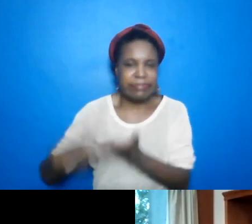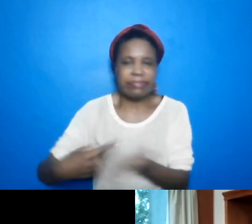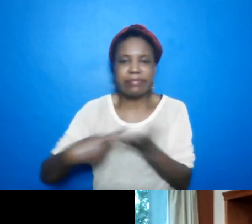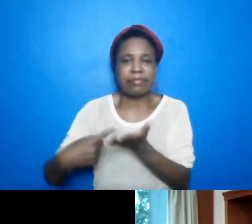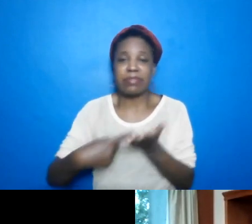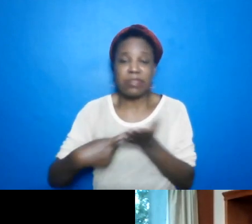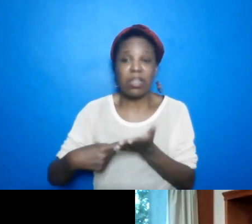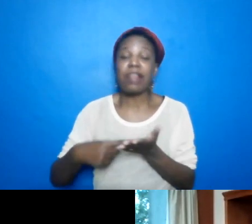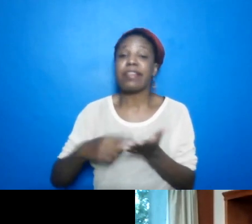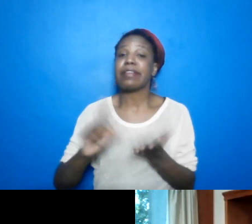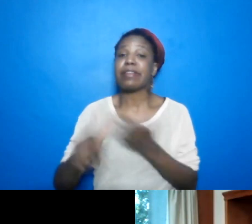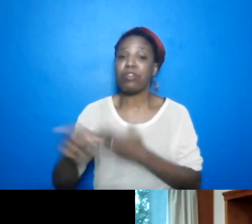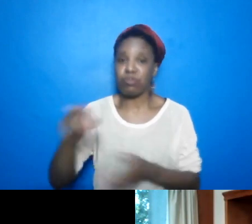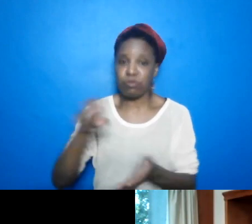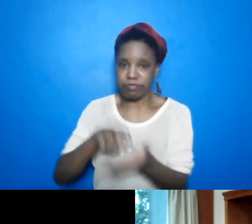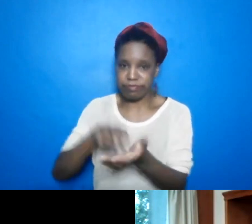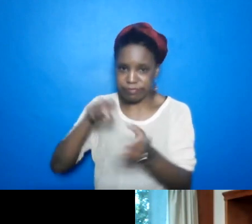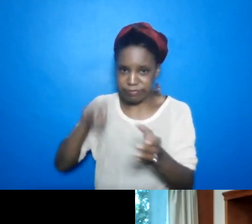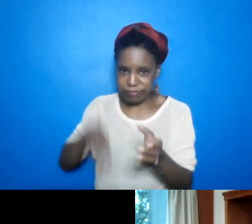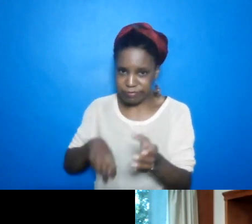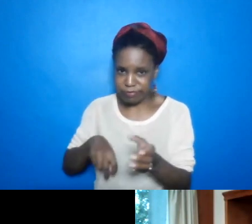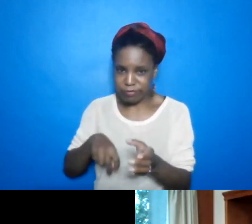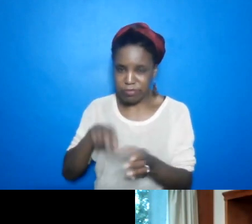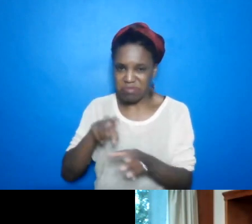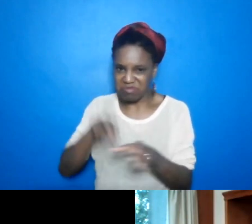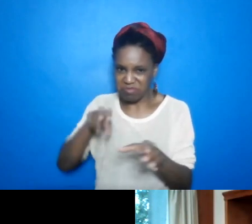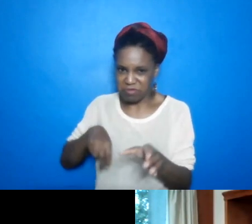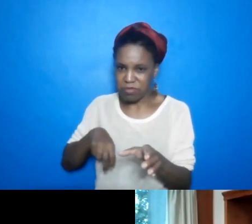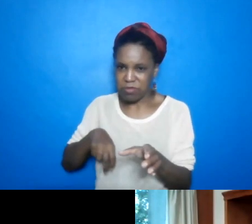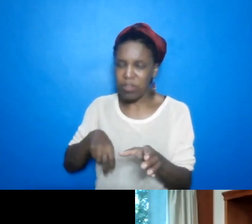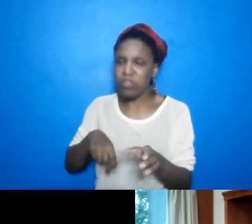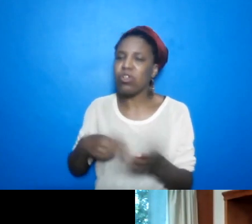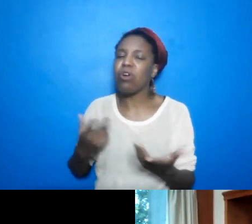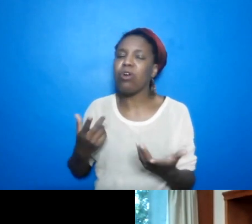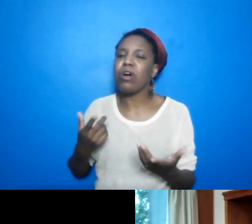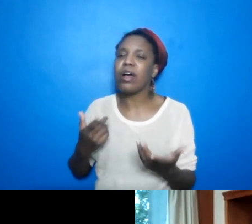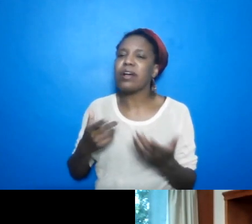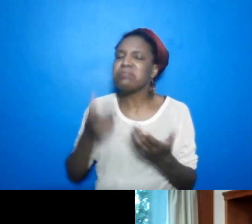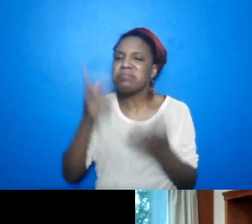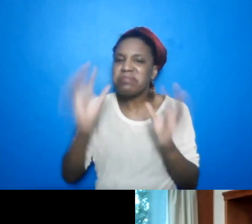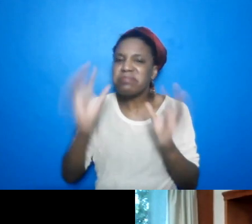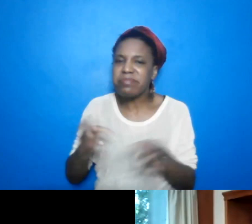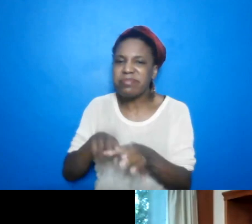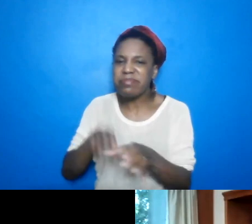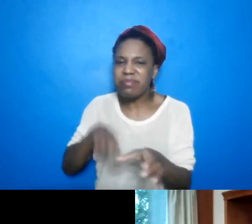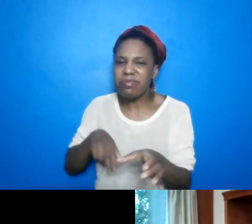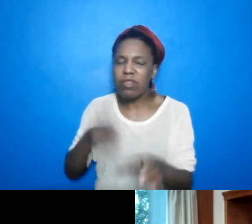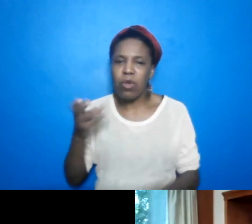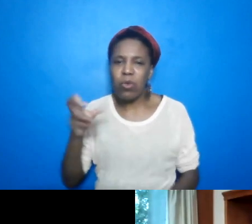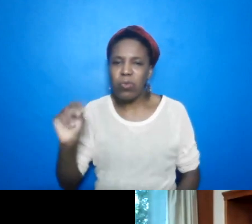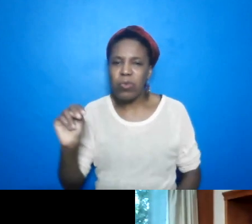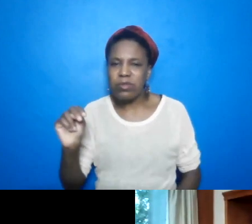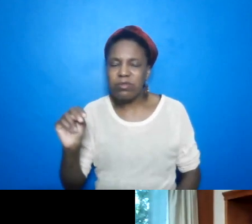you decide it's ready to go on without you as facilitator? When it is ready to go